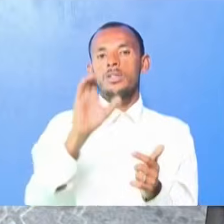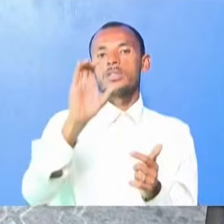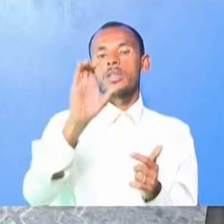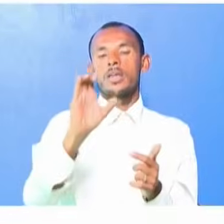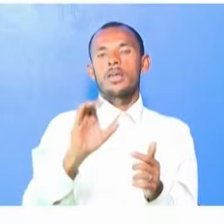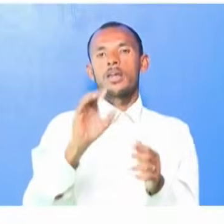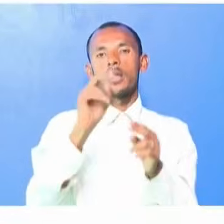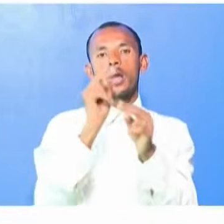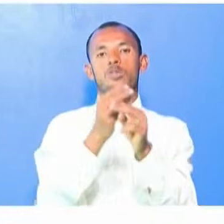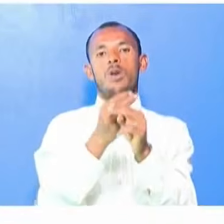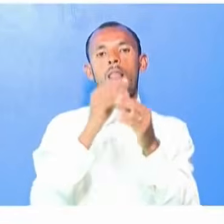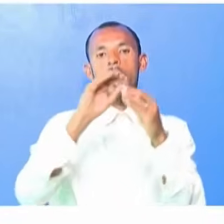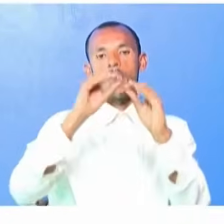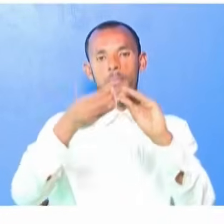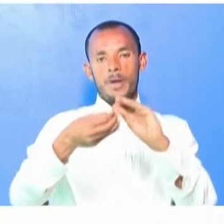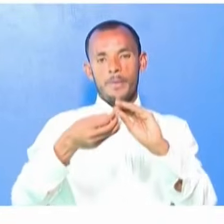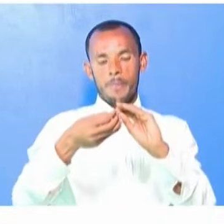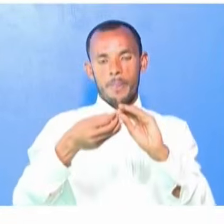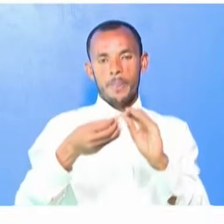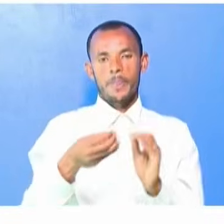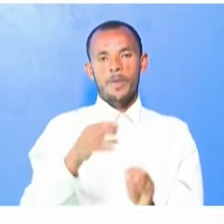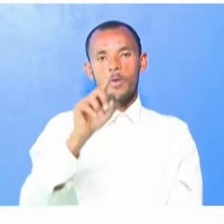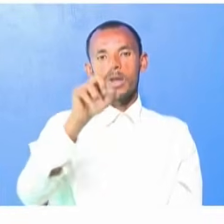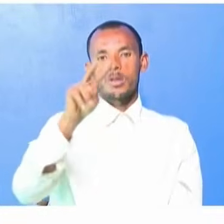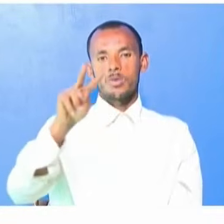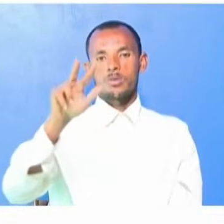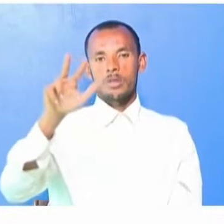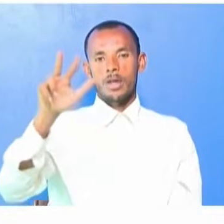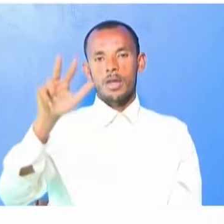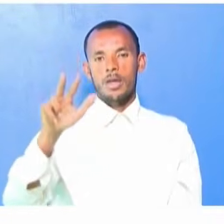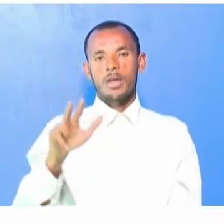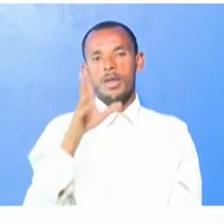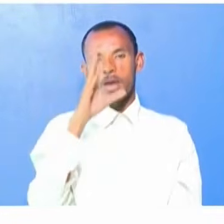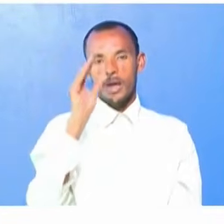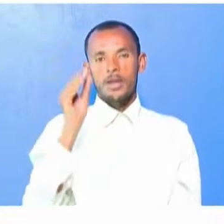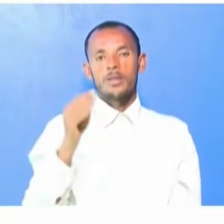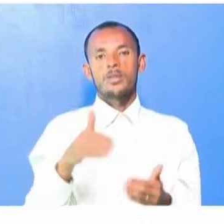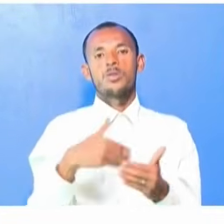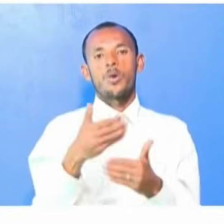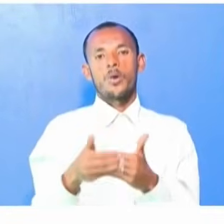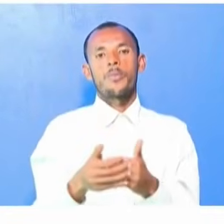Natural number. 1, 2, 3, and so on,